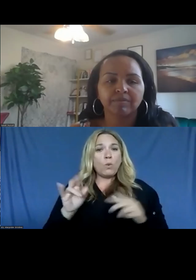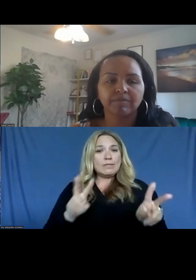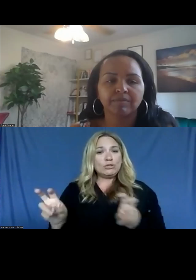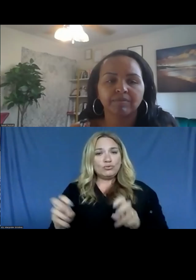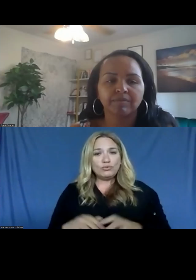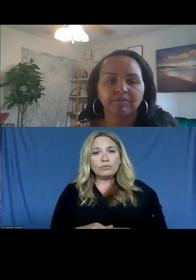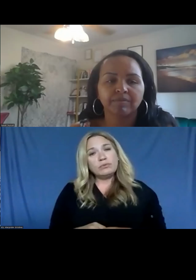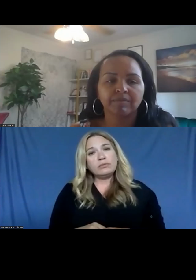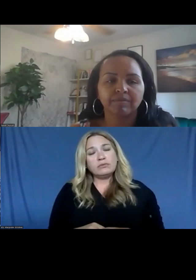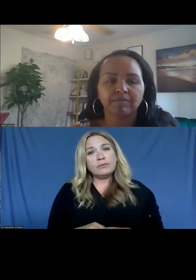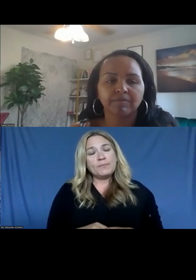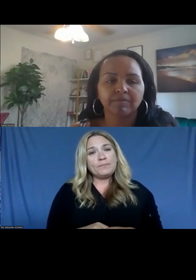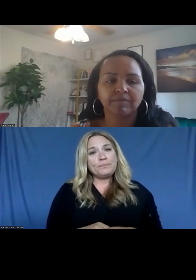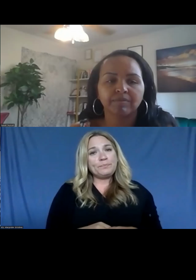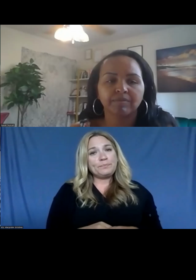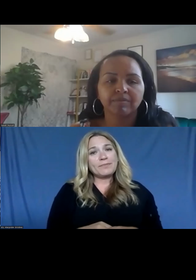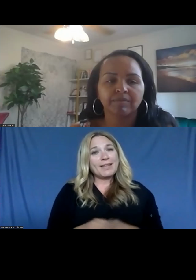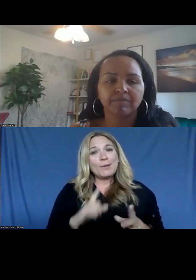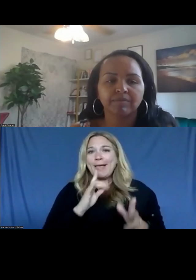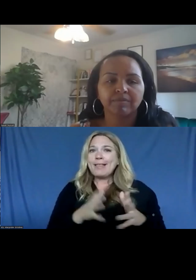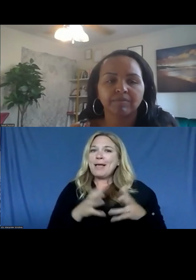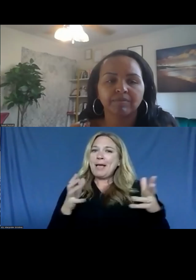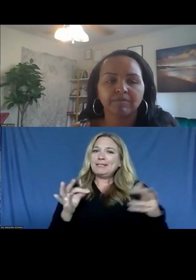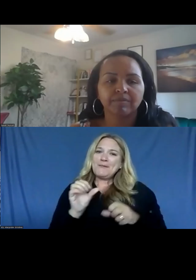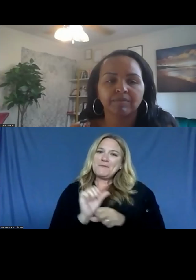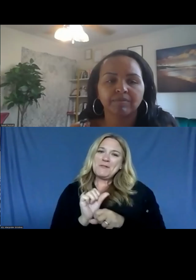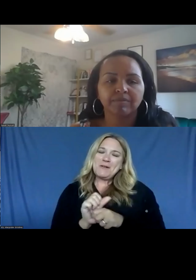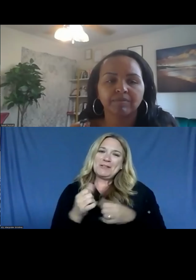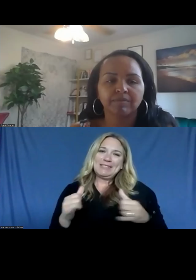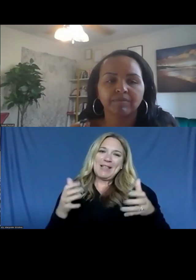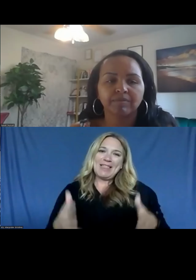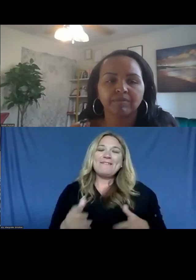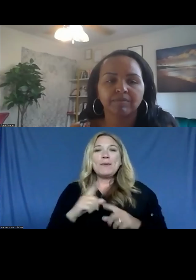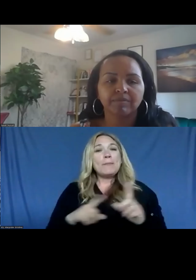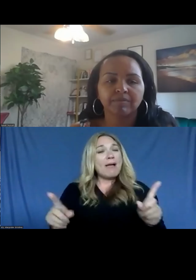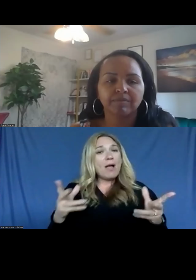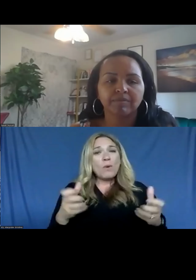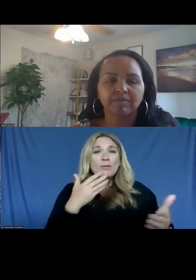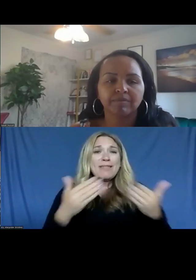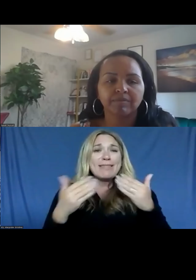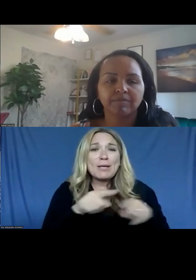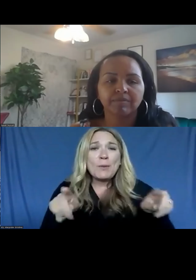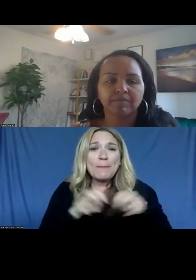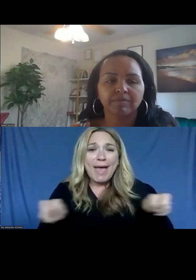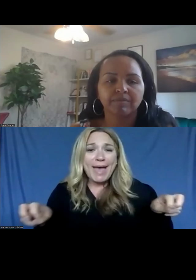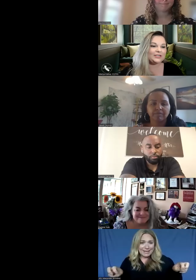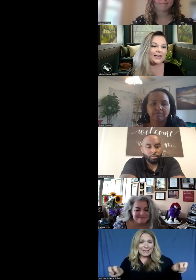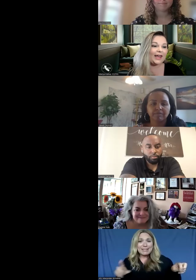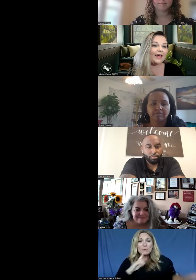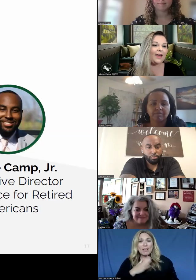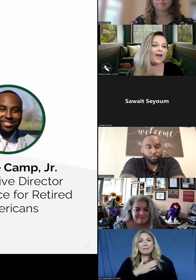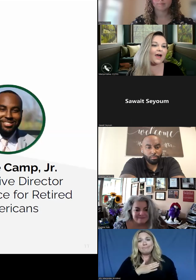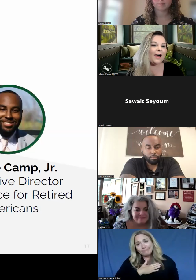mean, lots of work to do. And I want to thank all of our panelists from the bottom of my heart for joining us for this